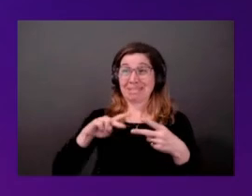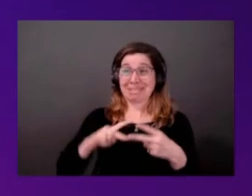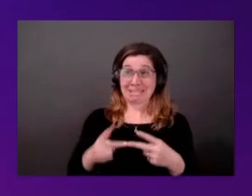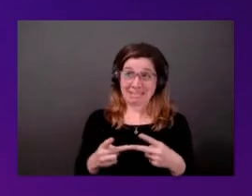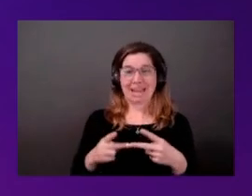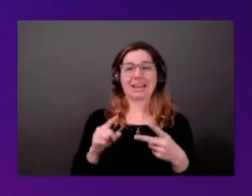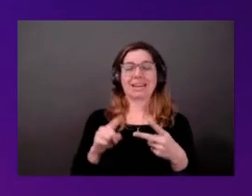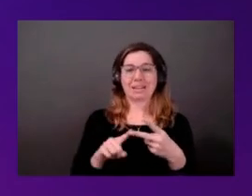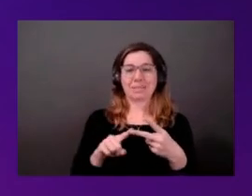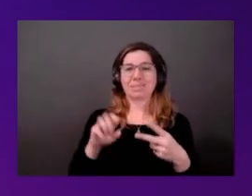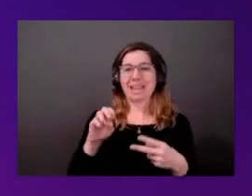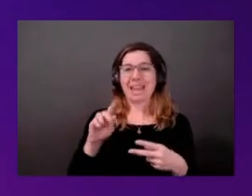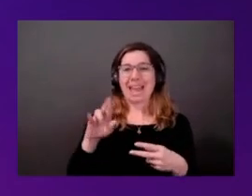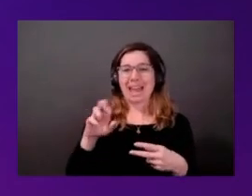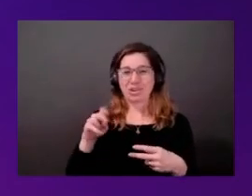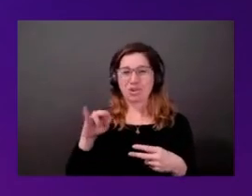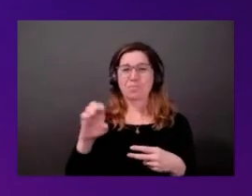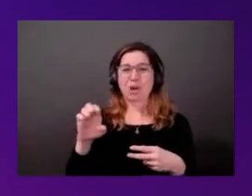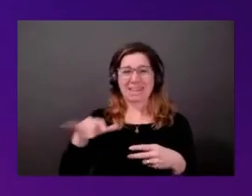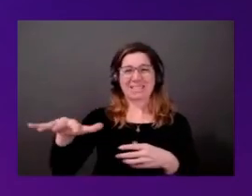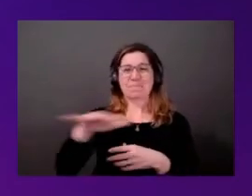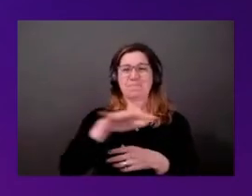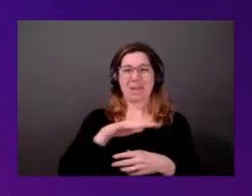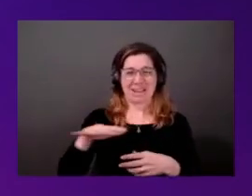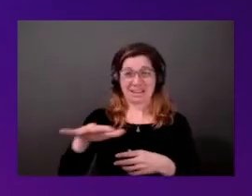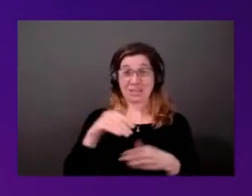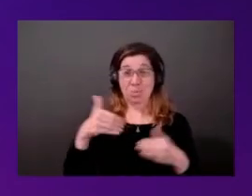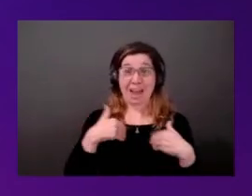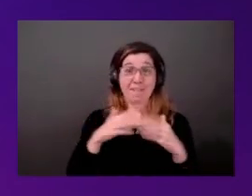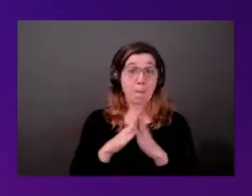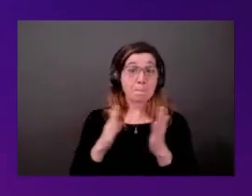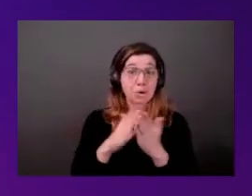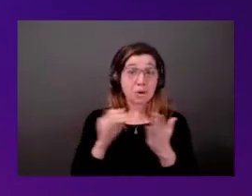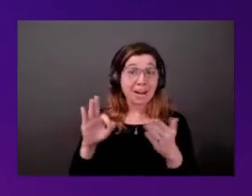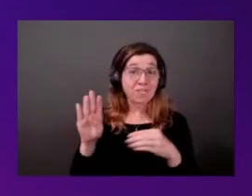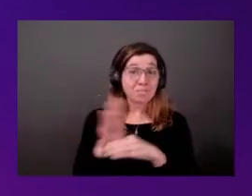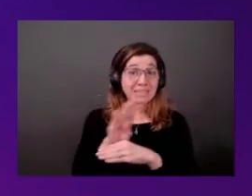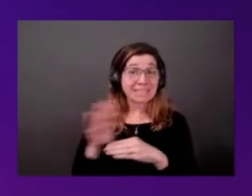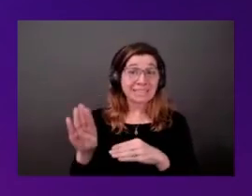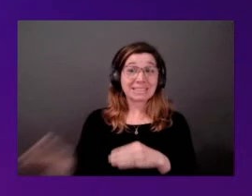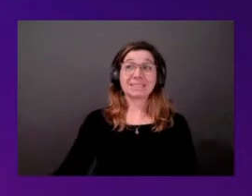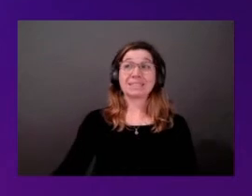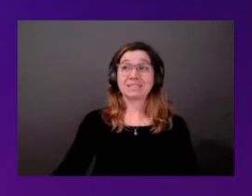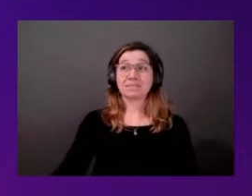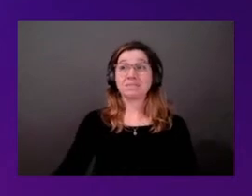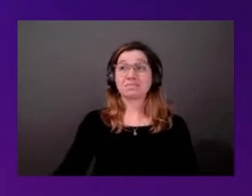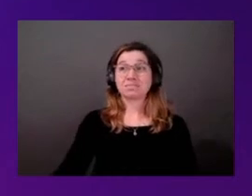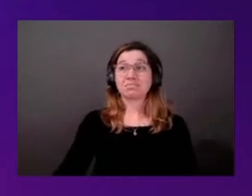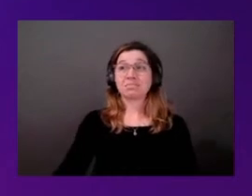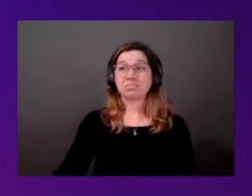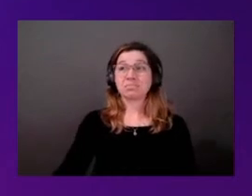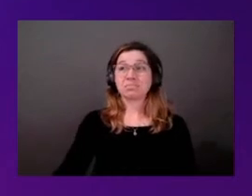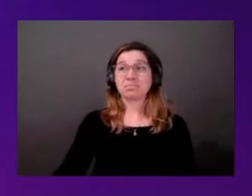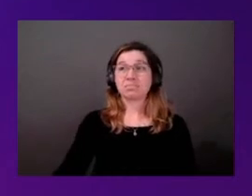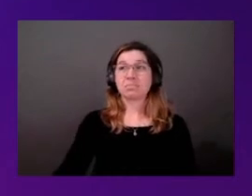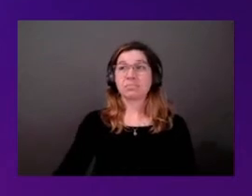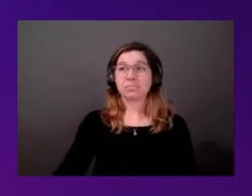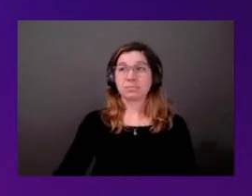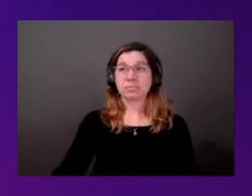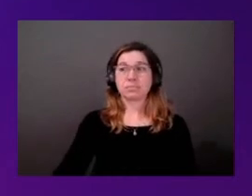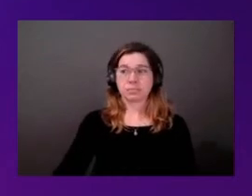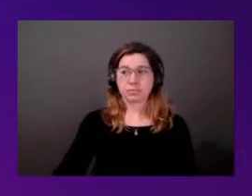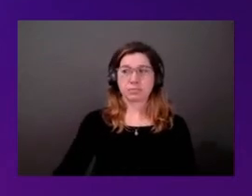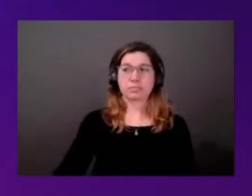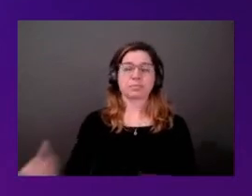space. This is an area where we have a book of business. We have a DAS offering in the company where we have experience working in stadium venues